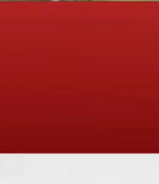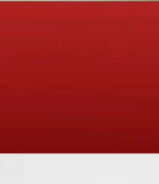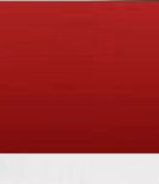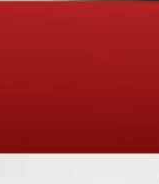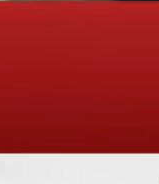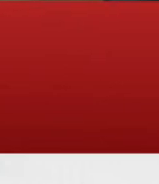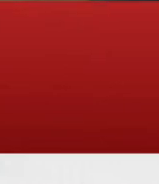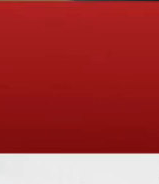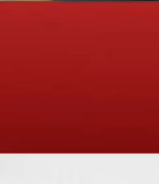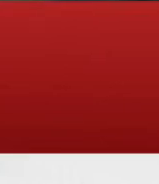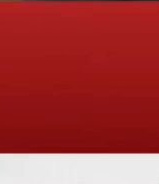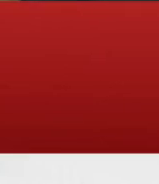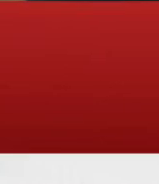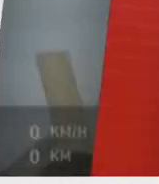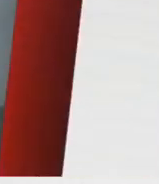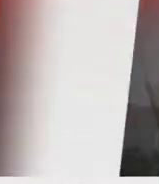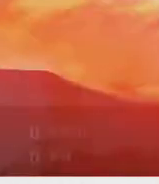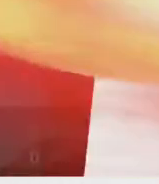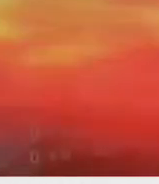its presidential polls.